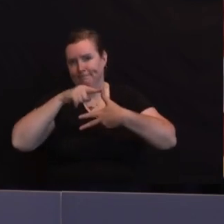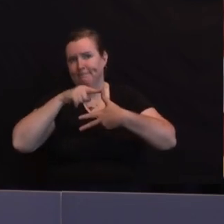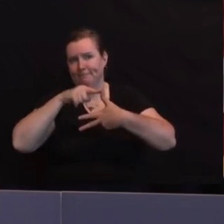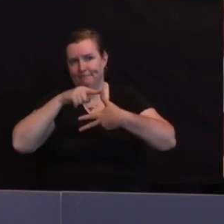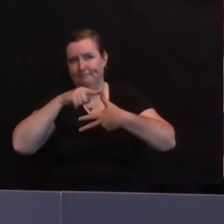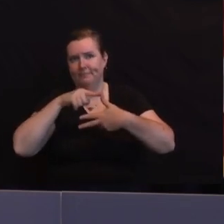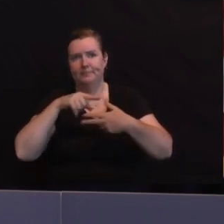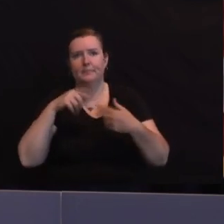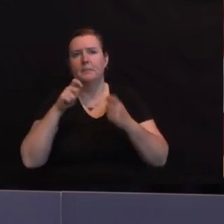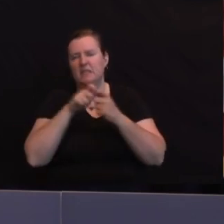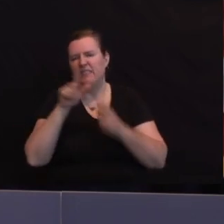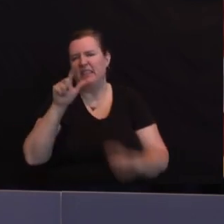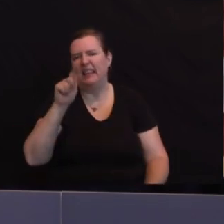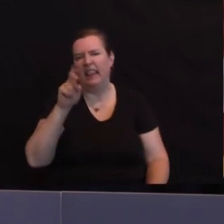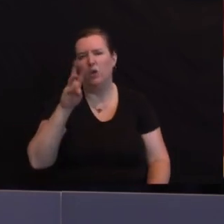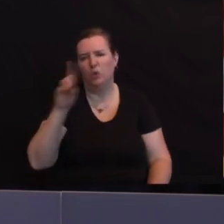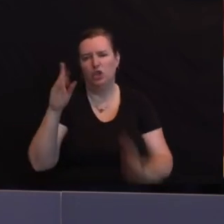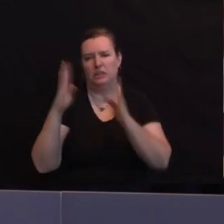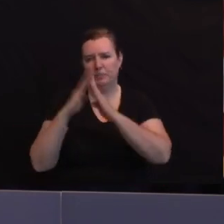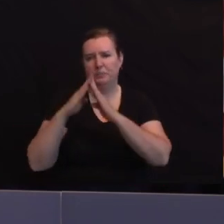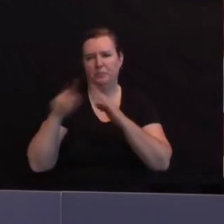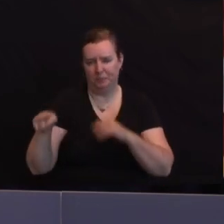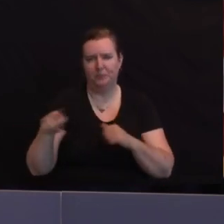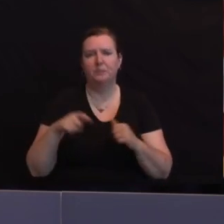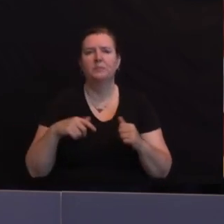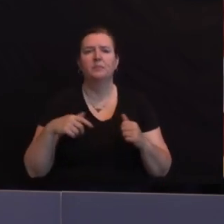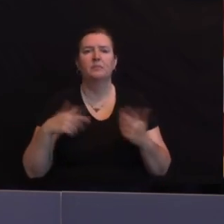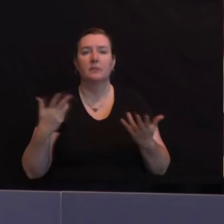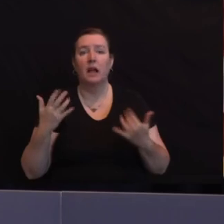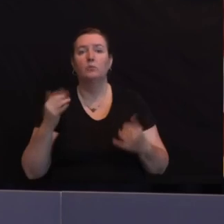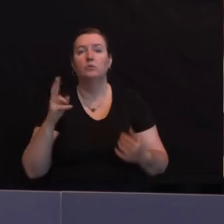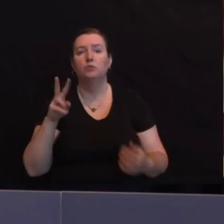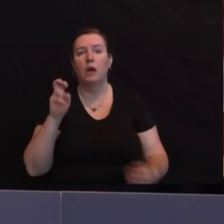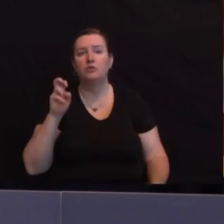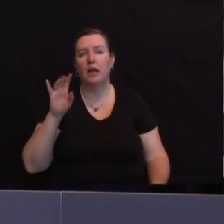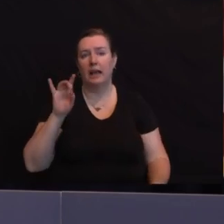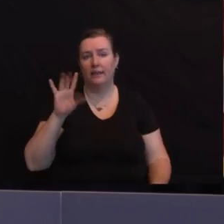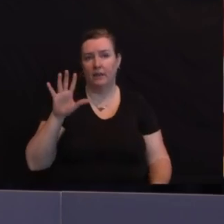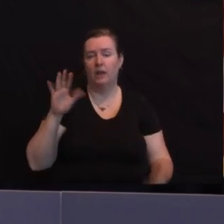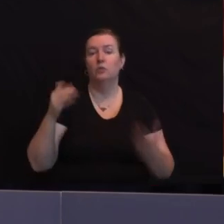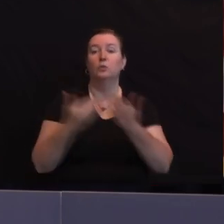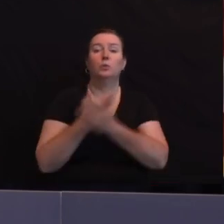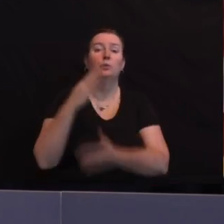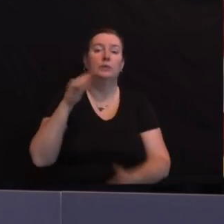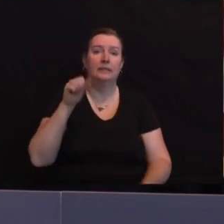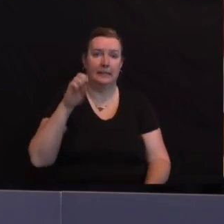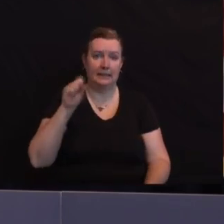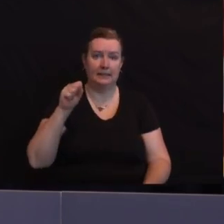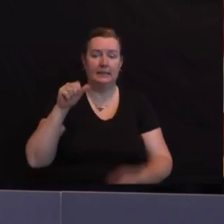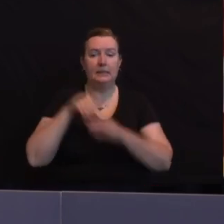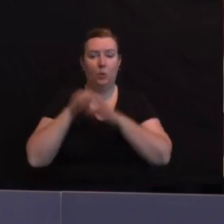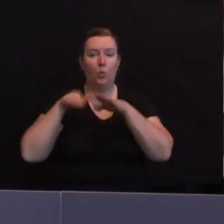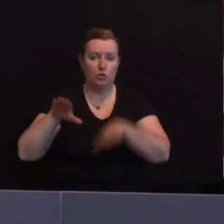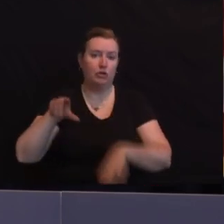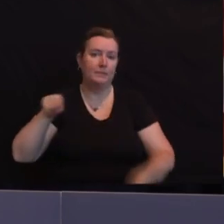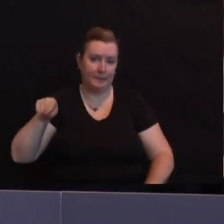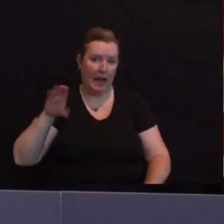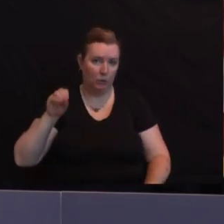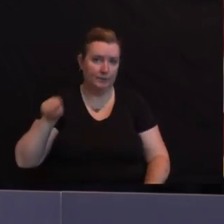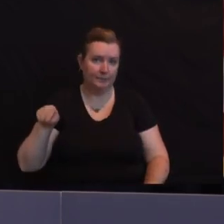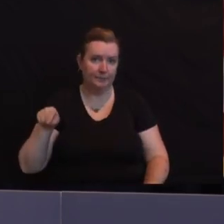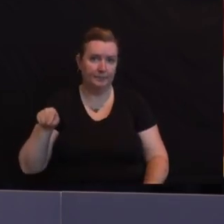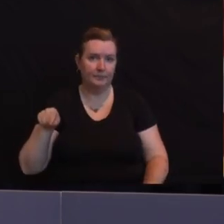in Lakewood. Today we're reporting 285 new cases in Ocean County, 206 of which are in